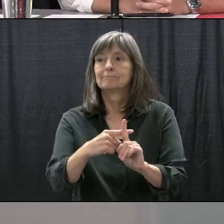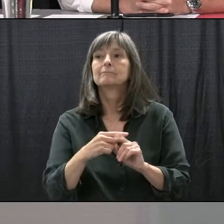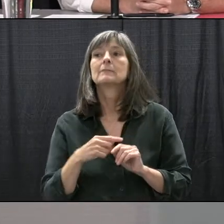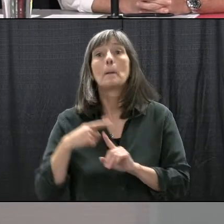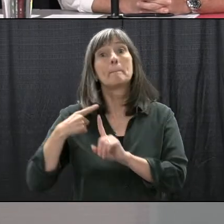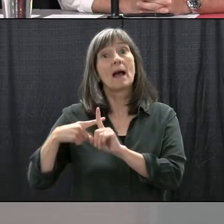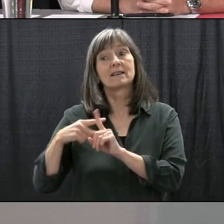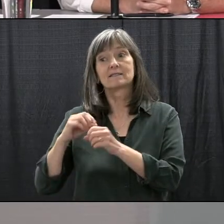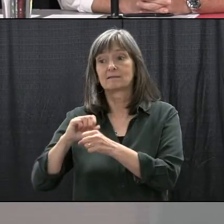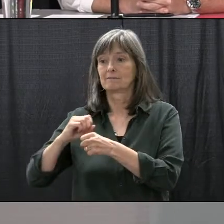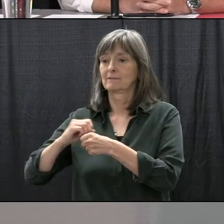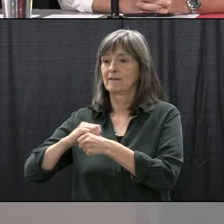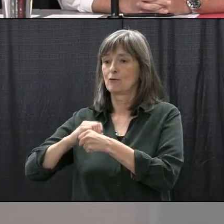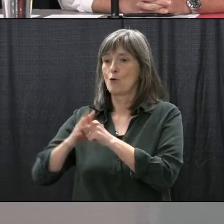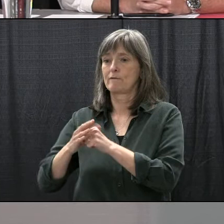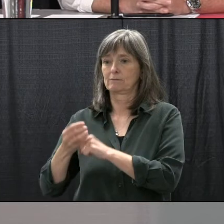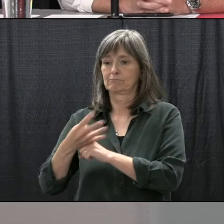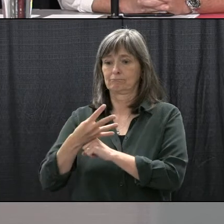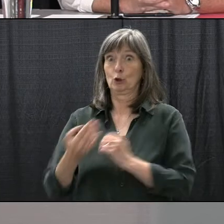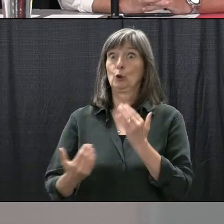virus doesn't outsmart the vaccines,